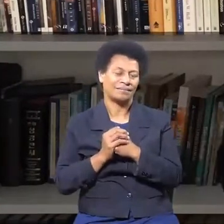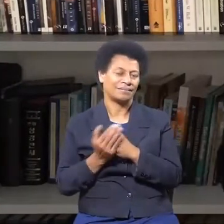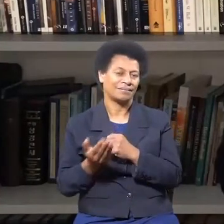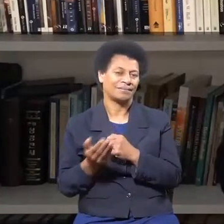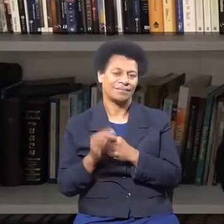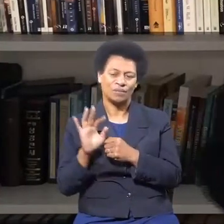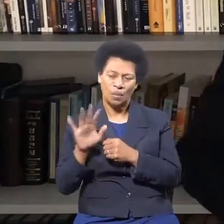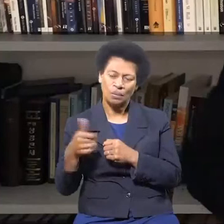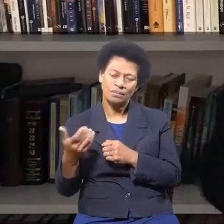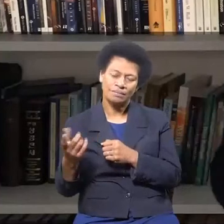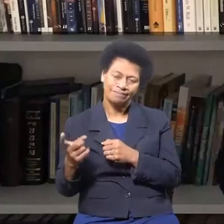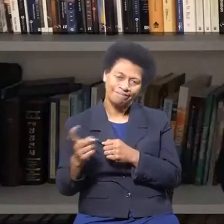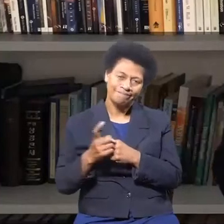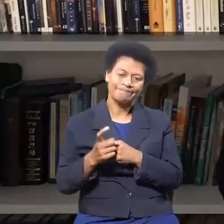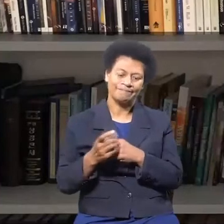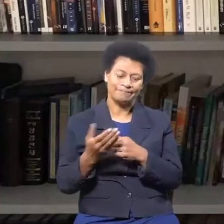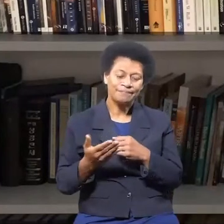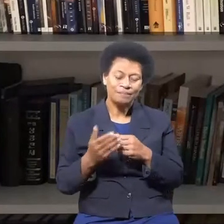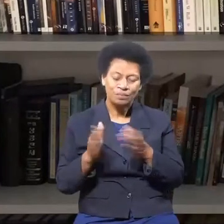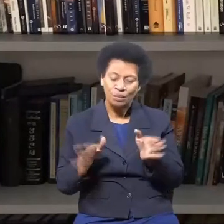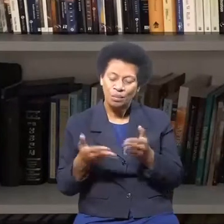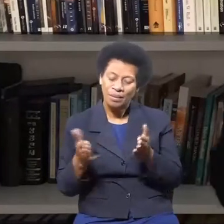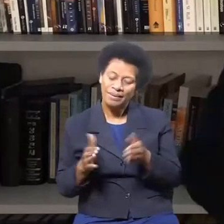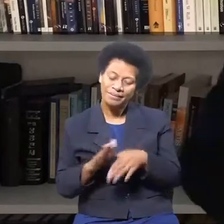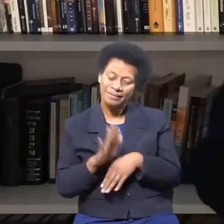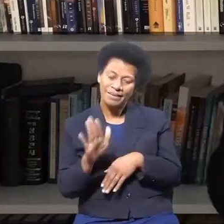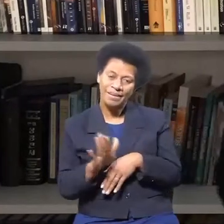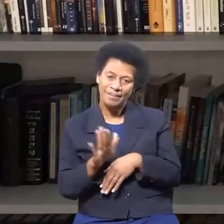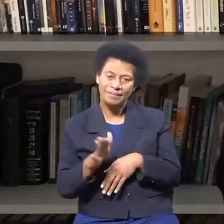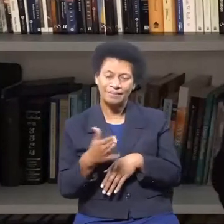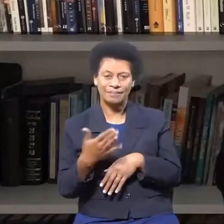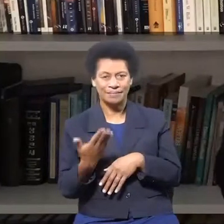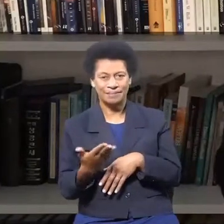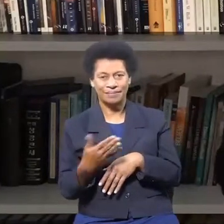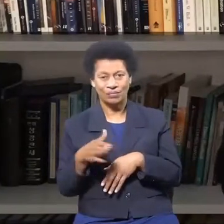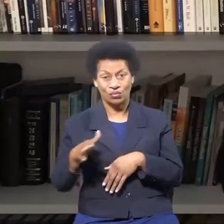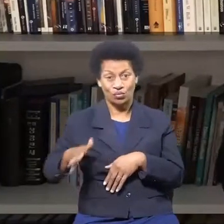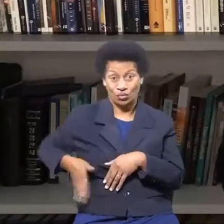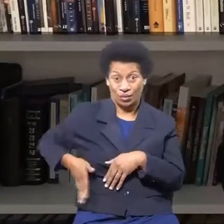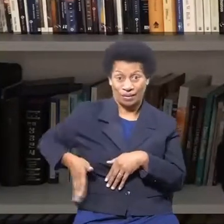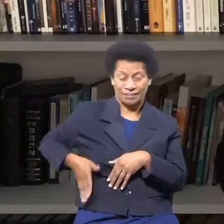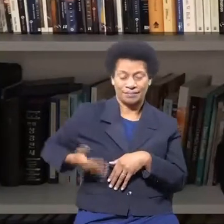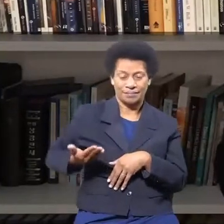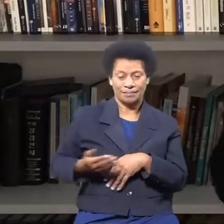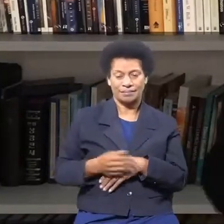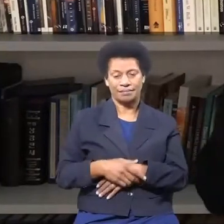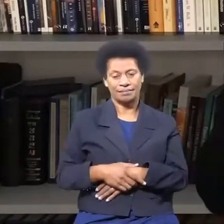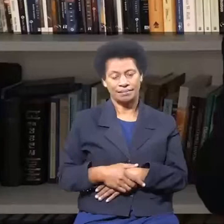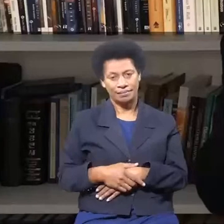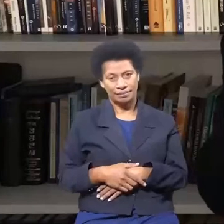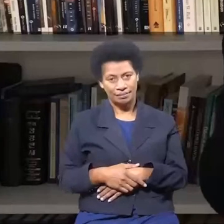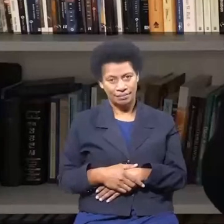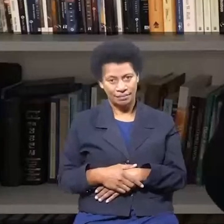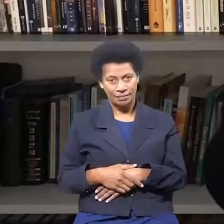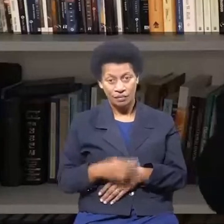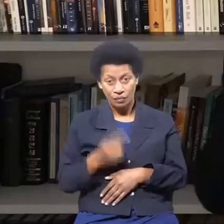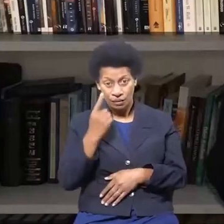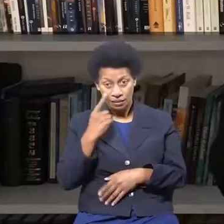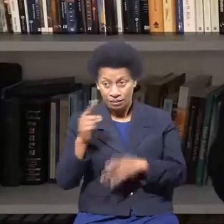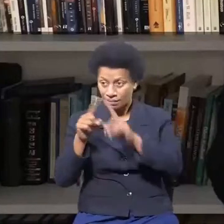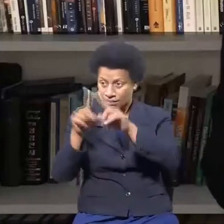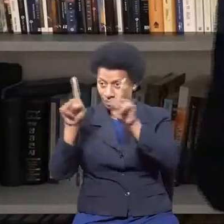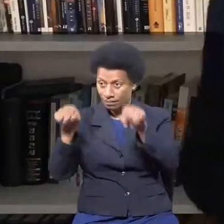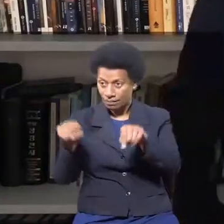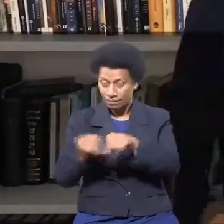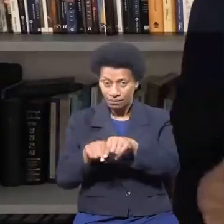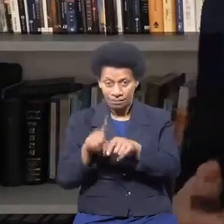creatures. They always want to come up and play and say hello to you. But the fact is that the dogs that we